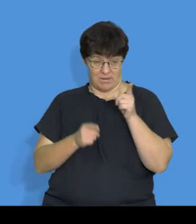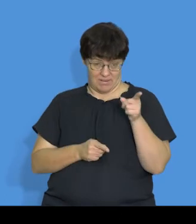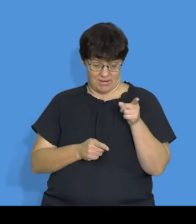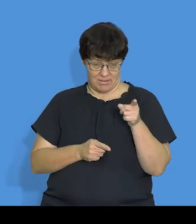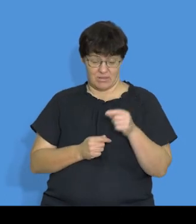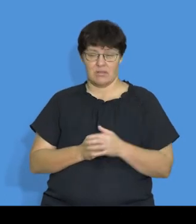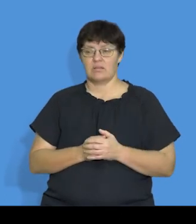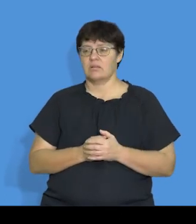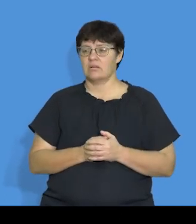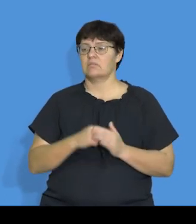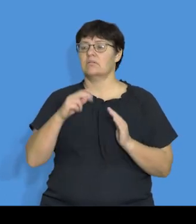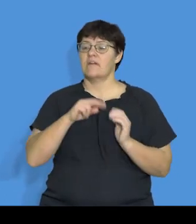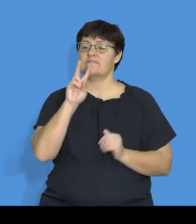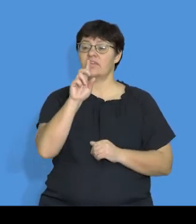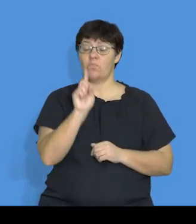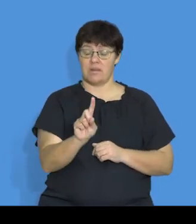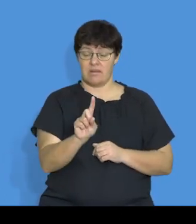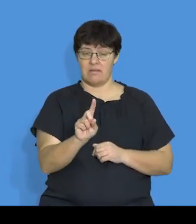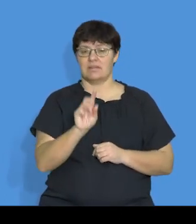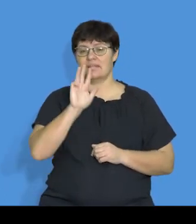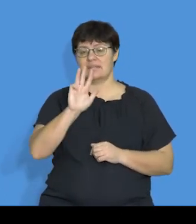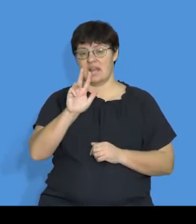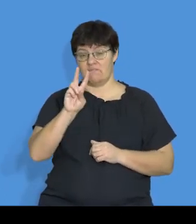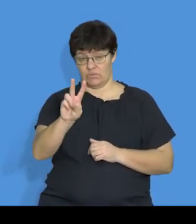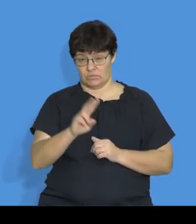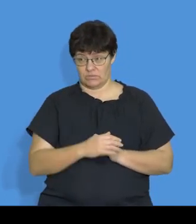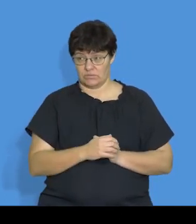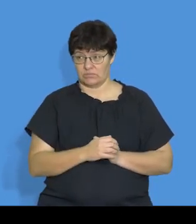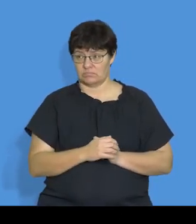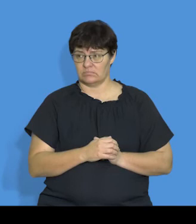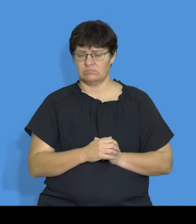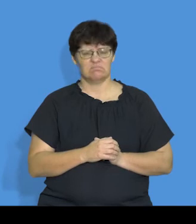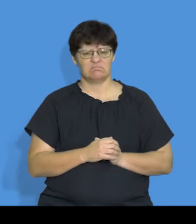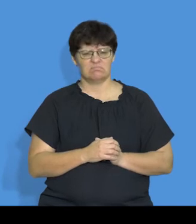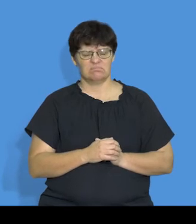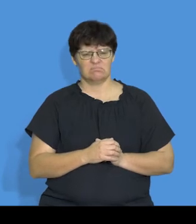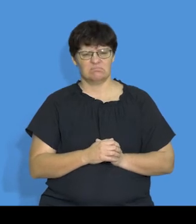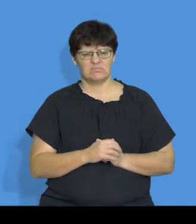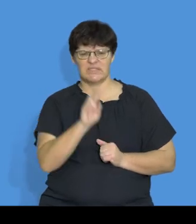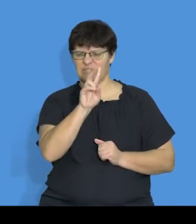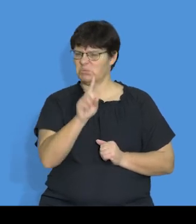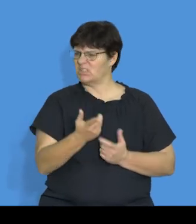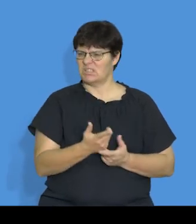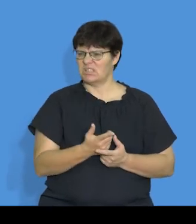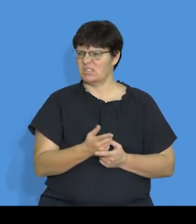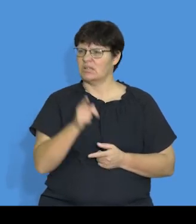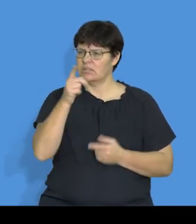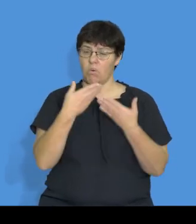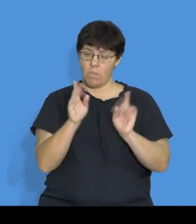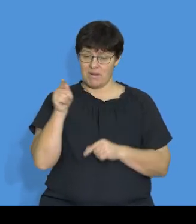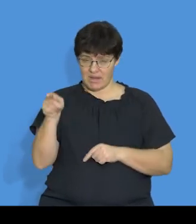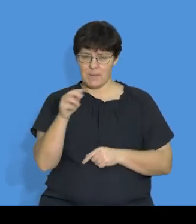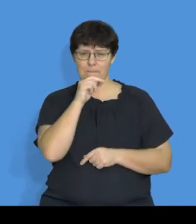right? The reading on V1 is 9 volts, right? What is this reading of V1? With an open switch, what